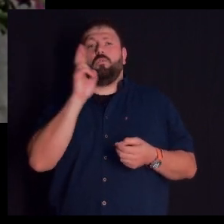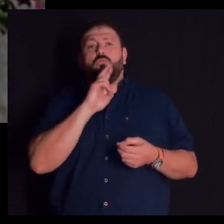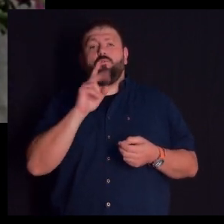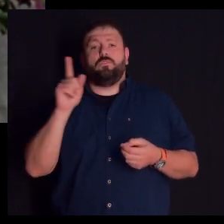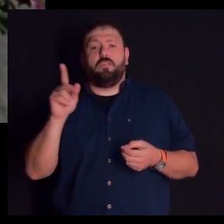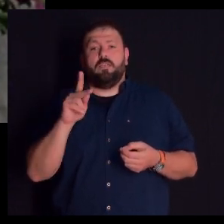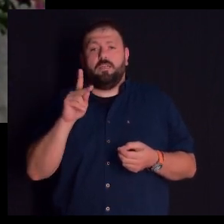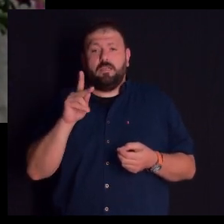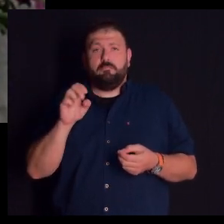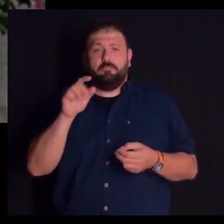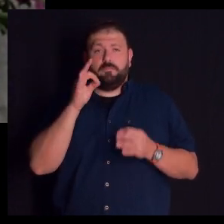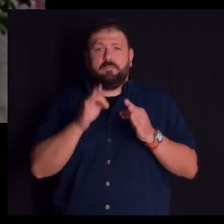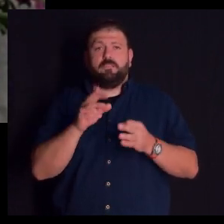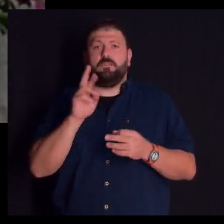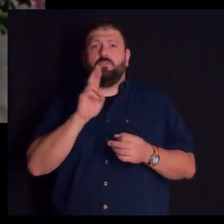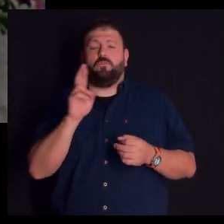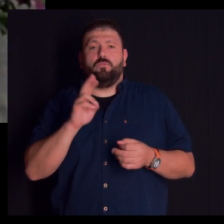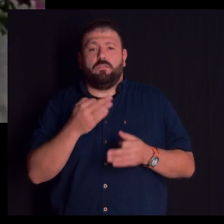from Russia